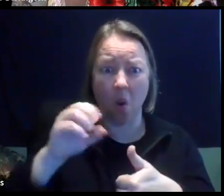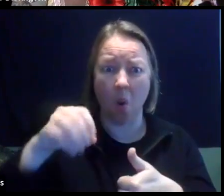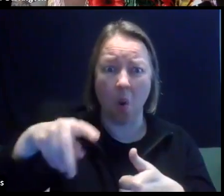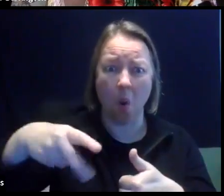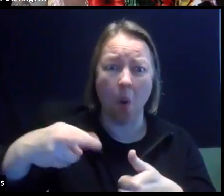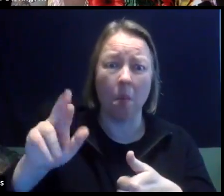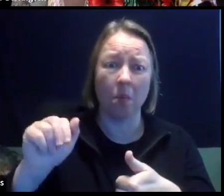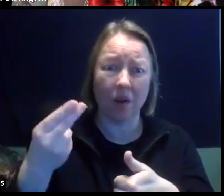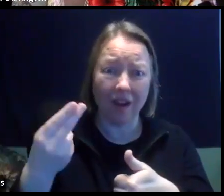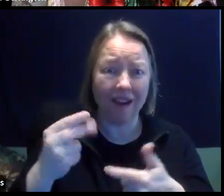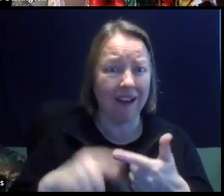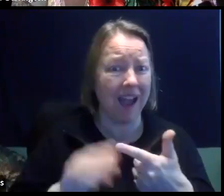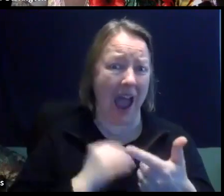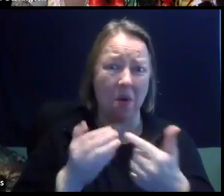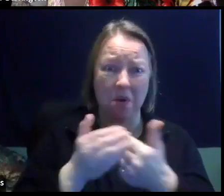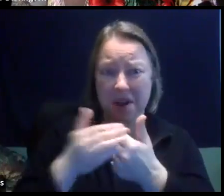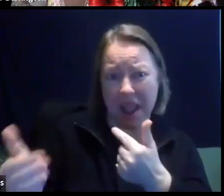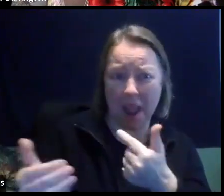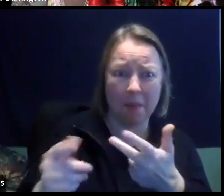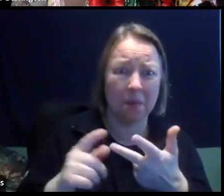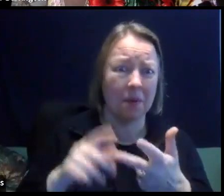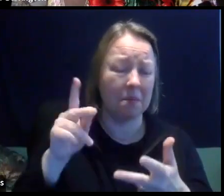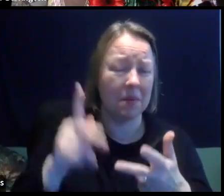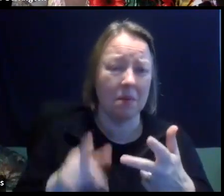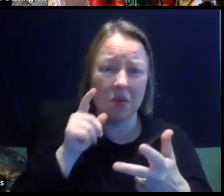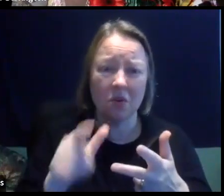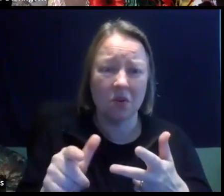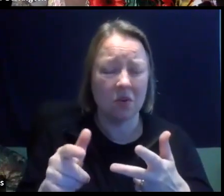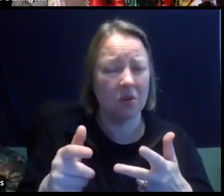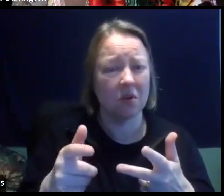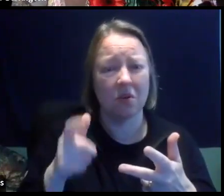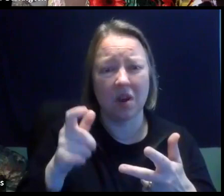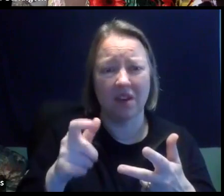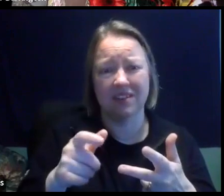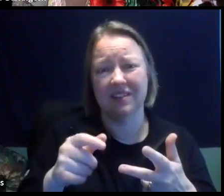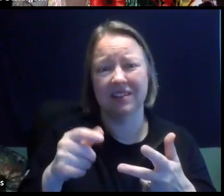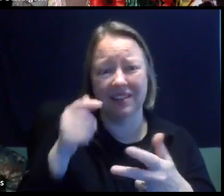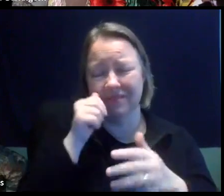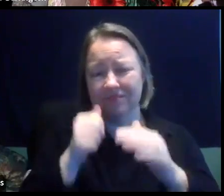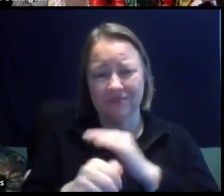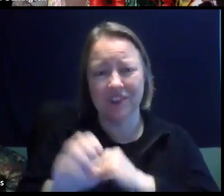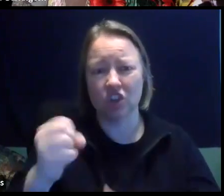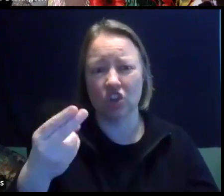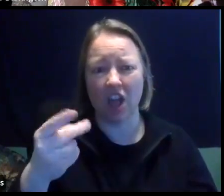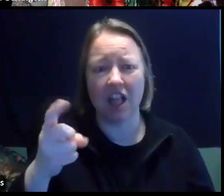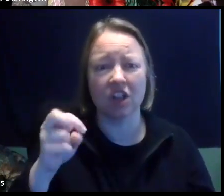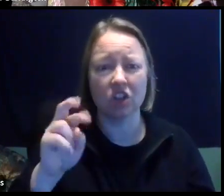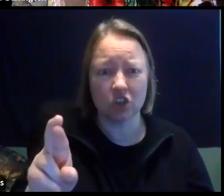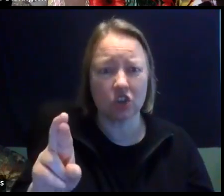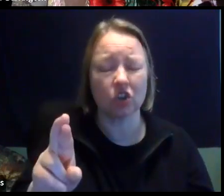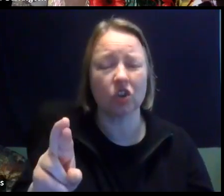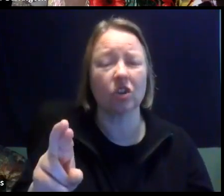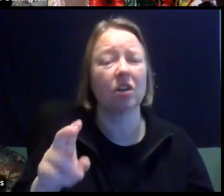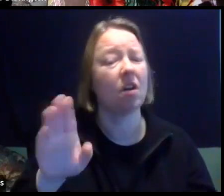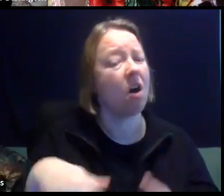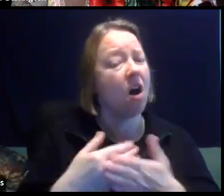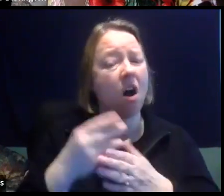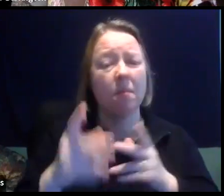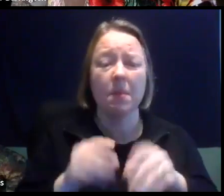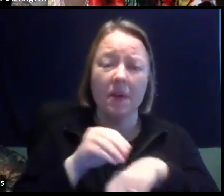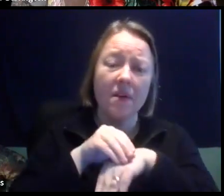neighbor, those who take shelter publicly, all of those populations are impacted.